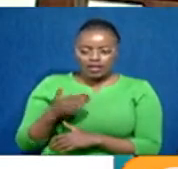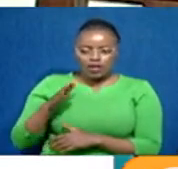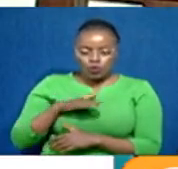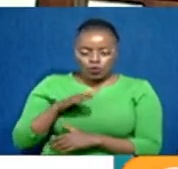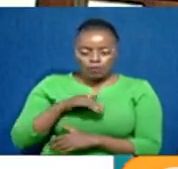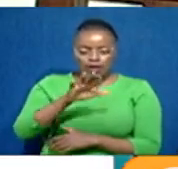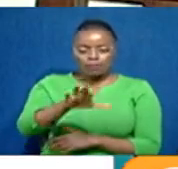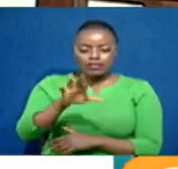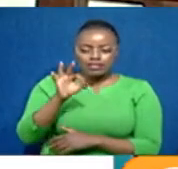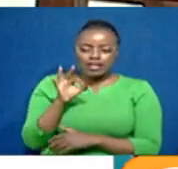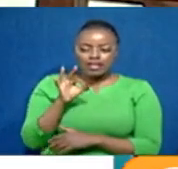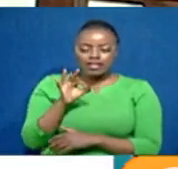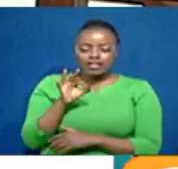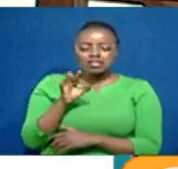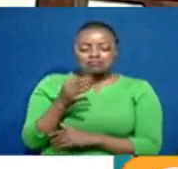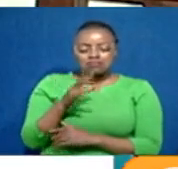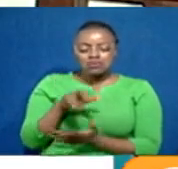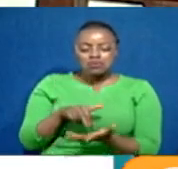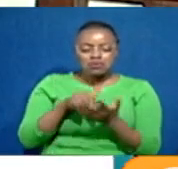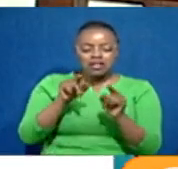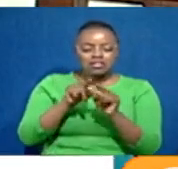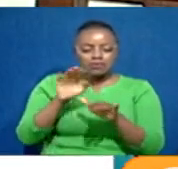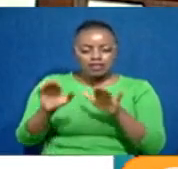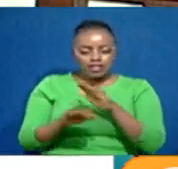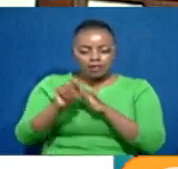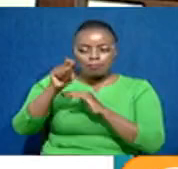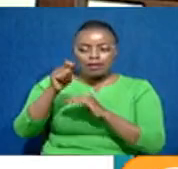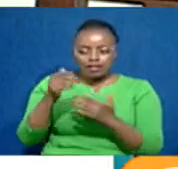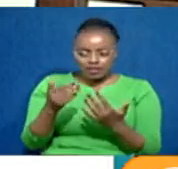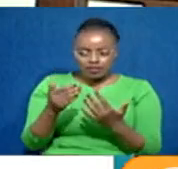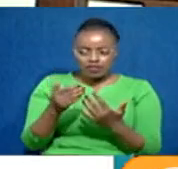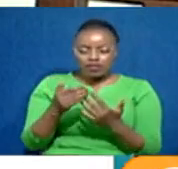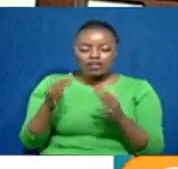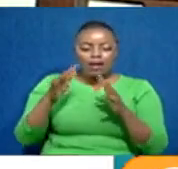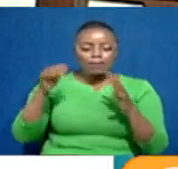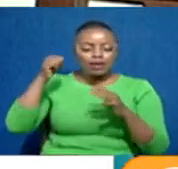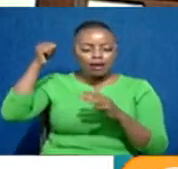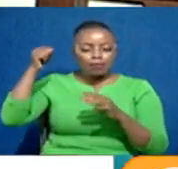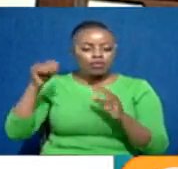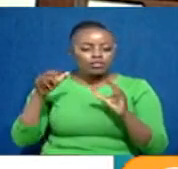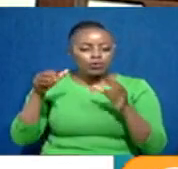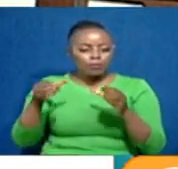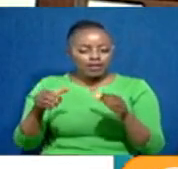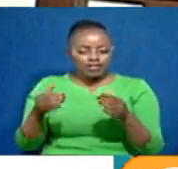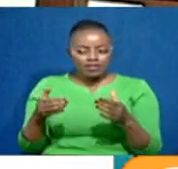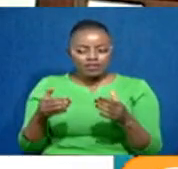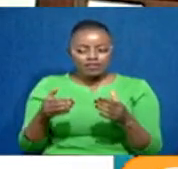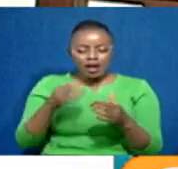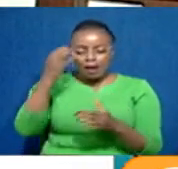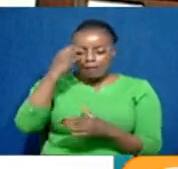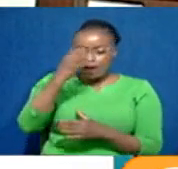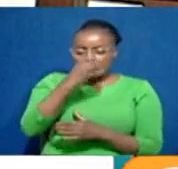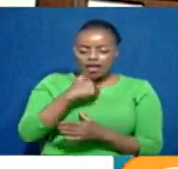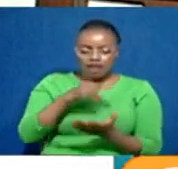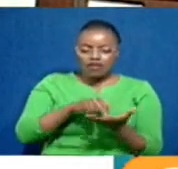being selected to run as a deputy president on a major political party. And Martha herself